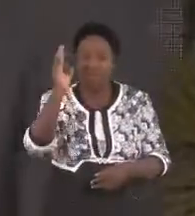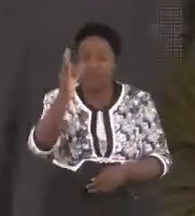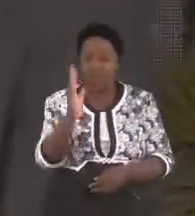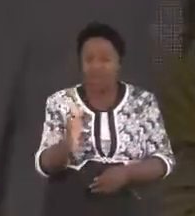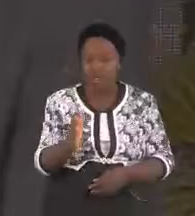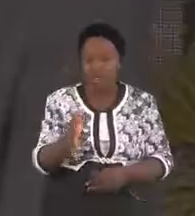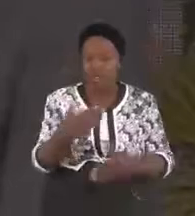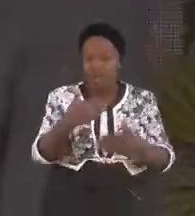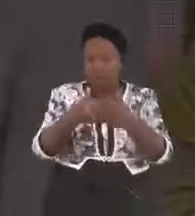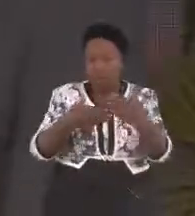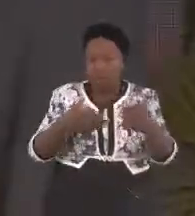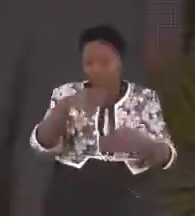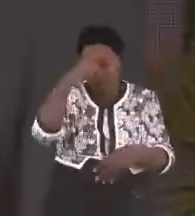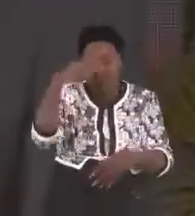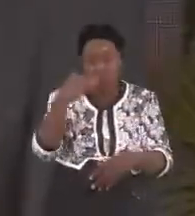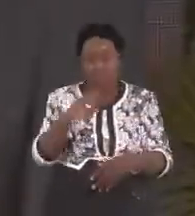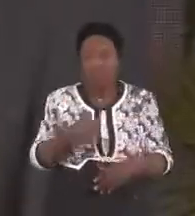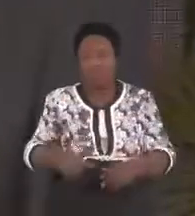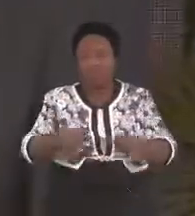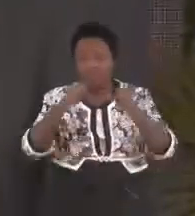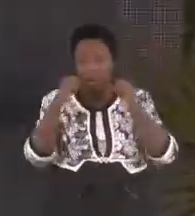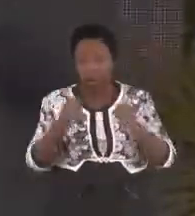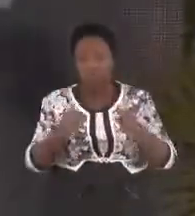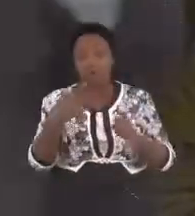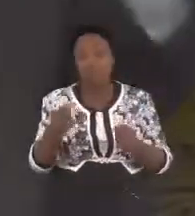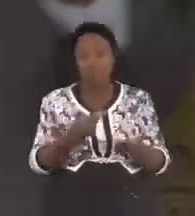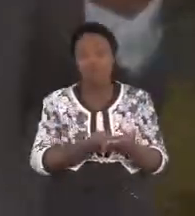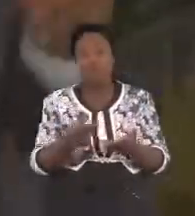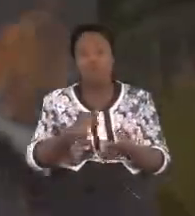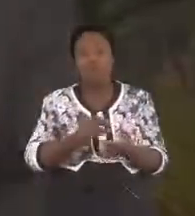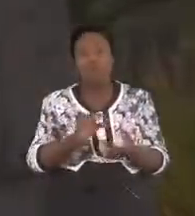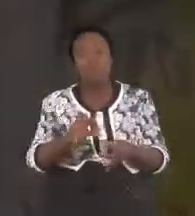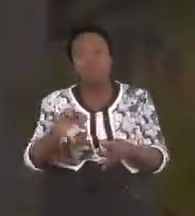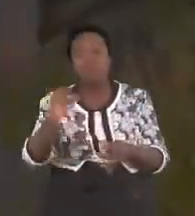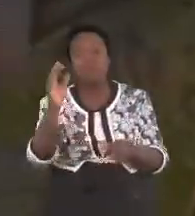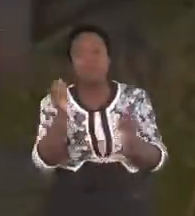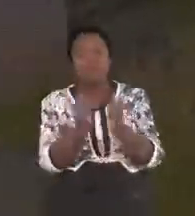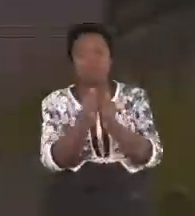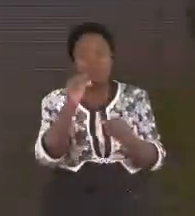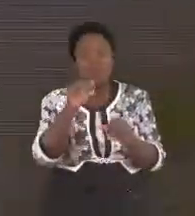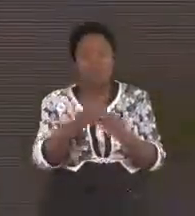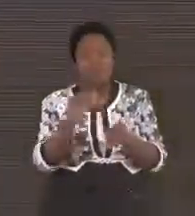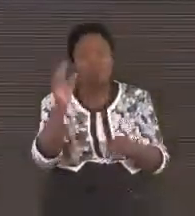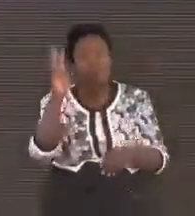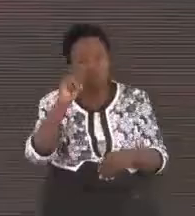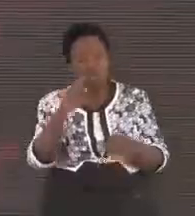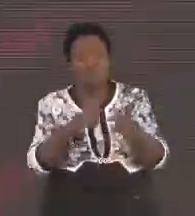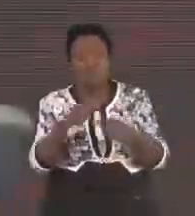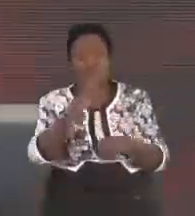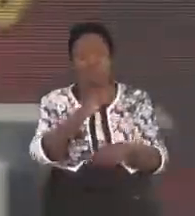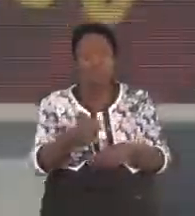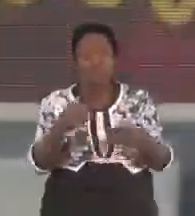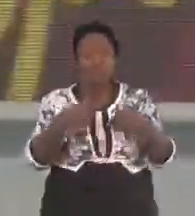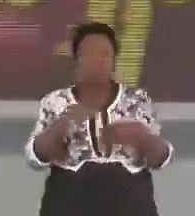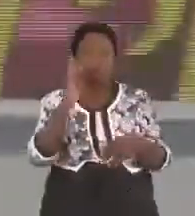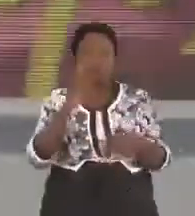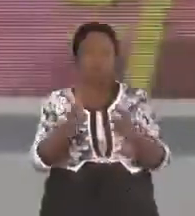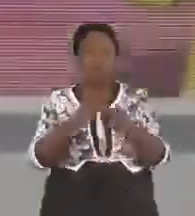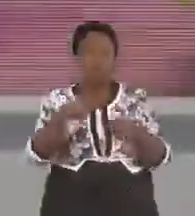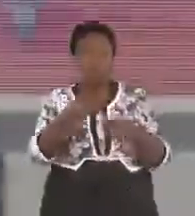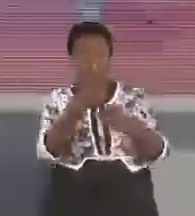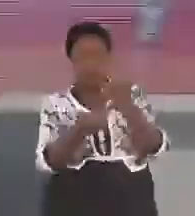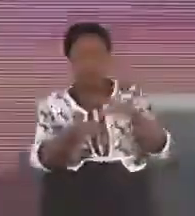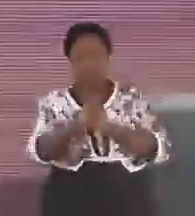the dynamite of the Holy Ghost within him. And ye shall bear witnesses unto me, both in Jerusalem and Judea